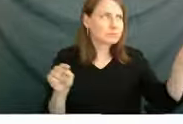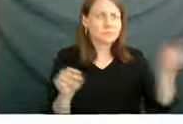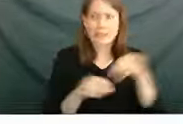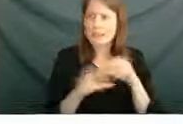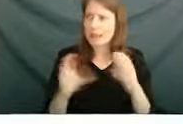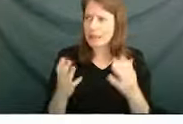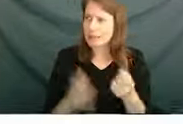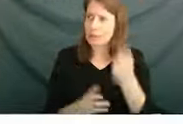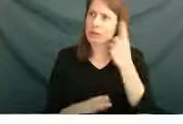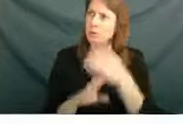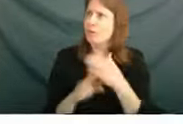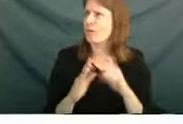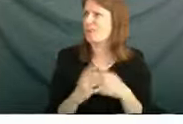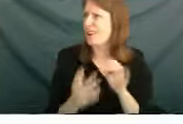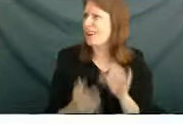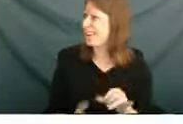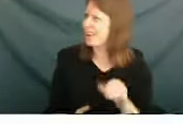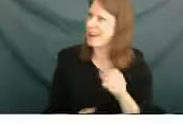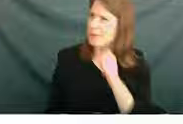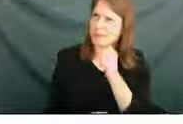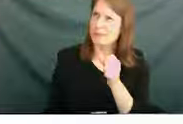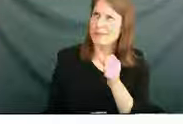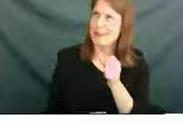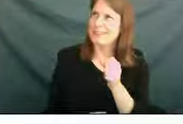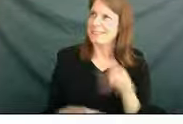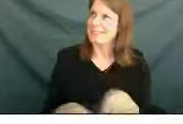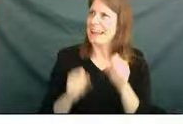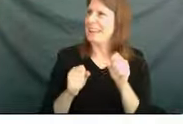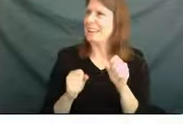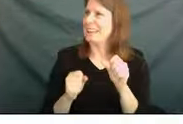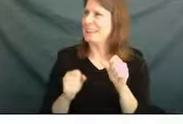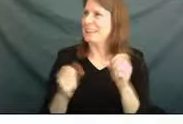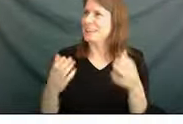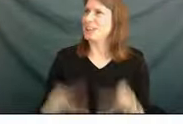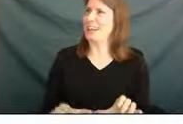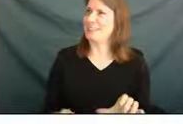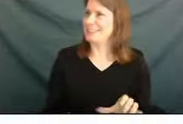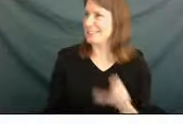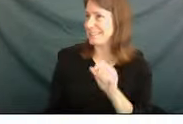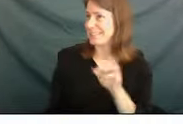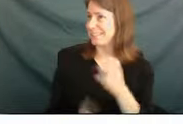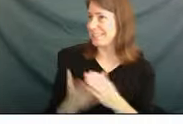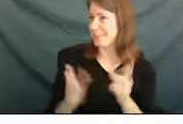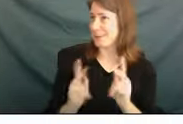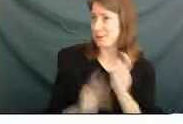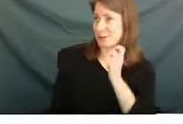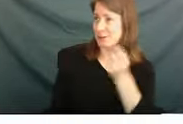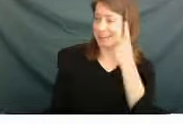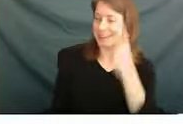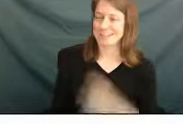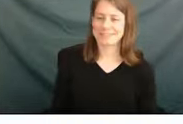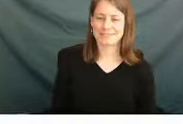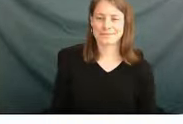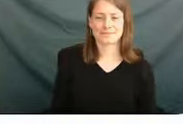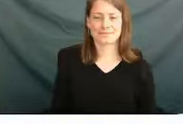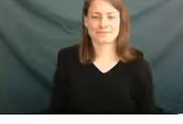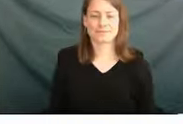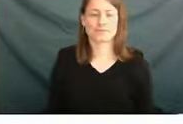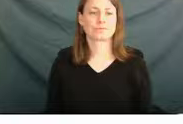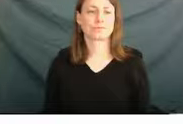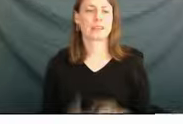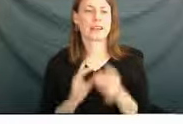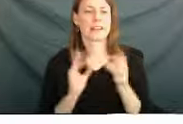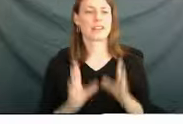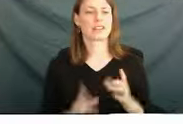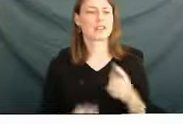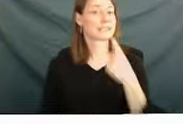in literacy. Can you take a sheet each? What we're going to do now is we're just very quickly going to remind ourselves how we put together a